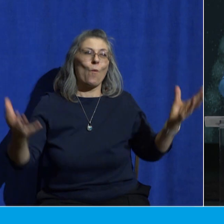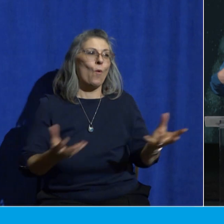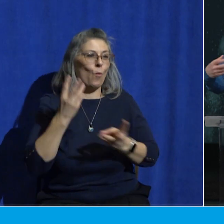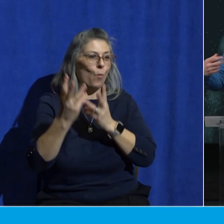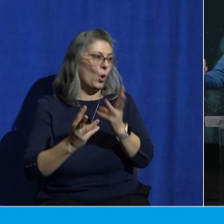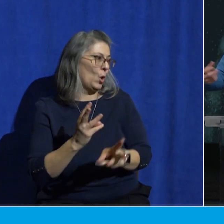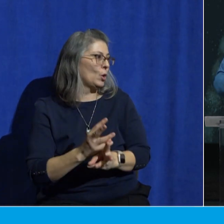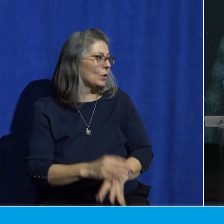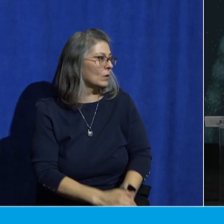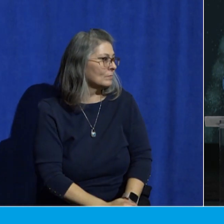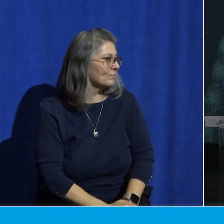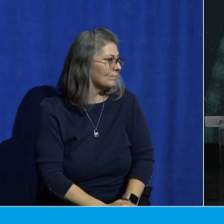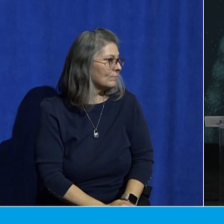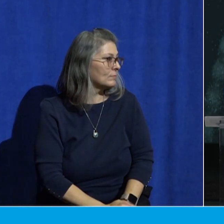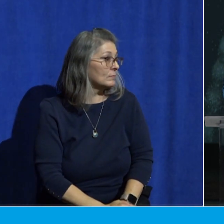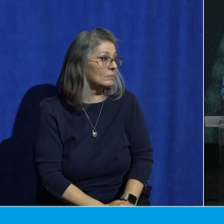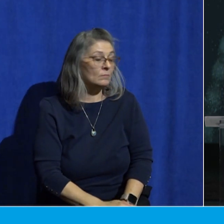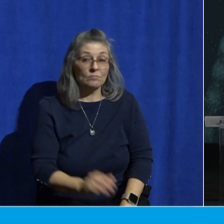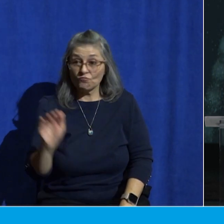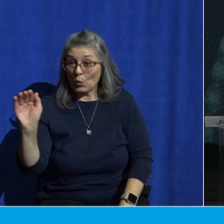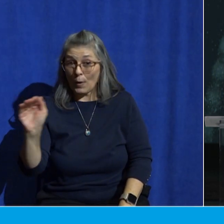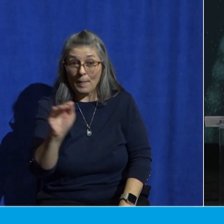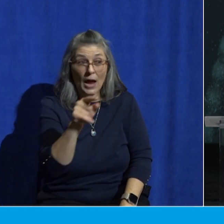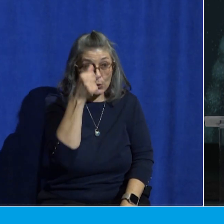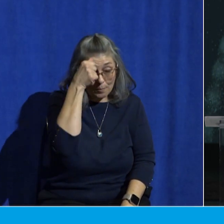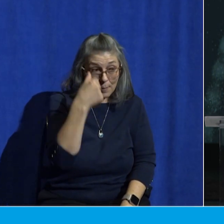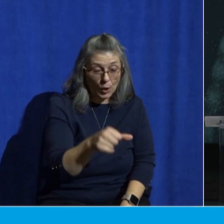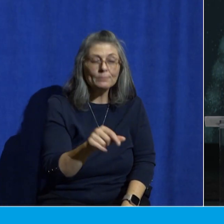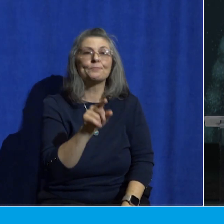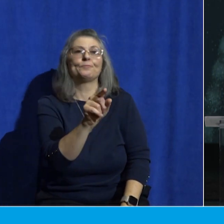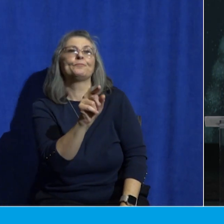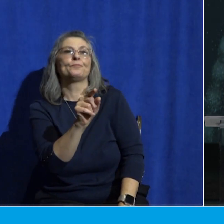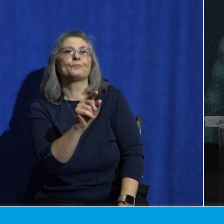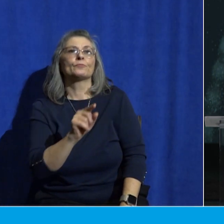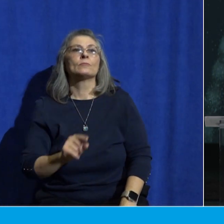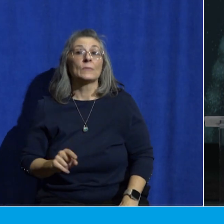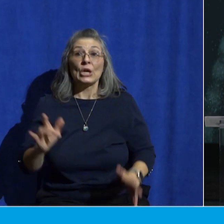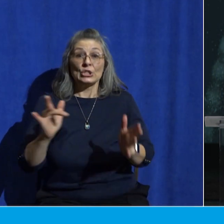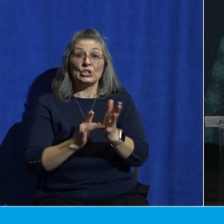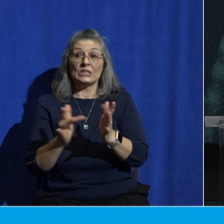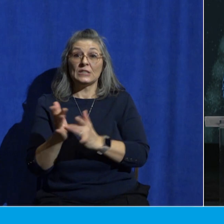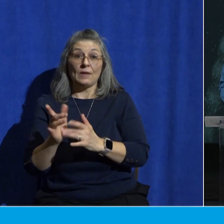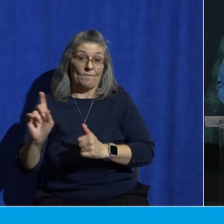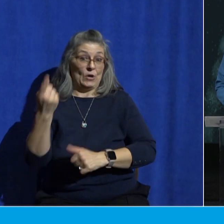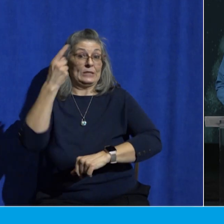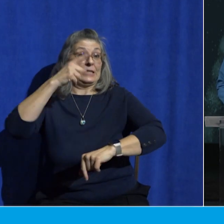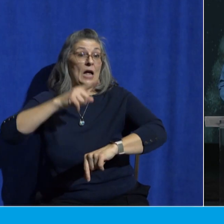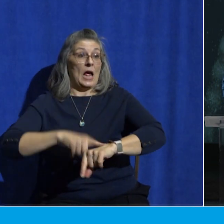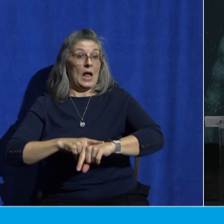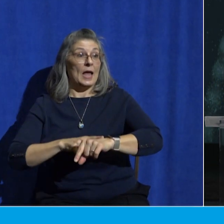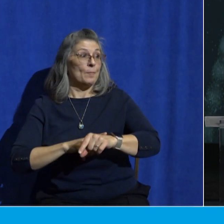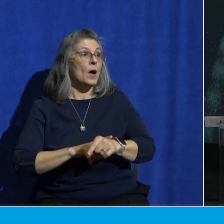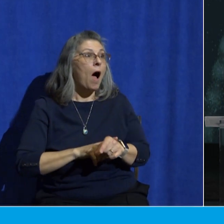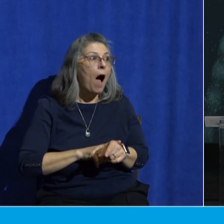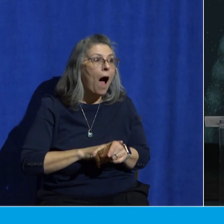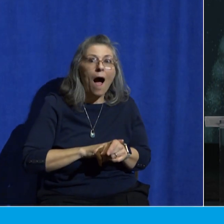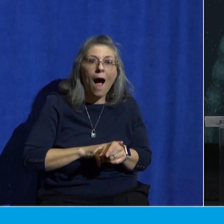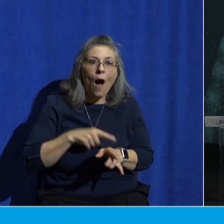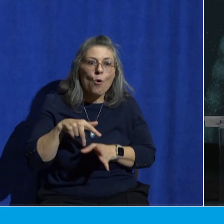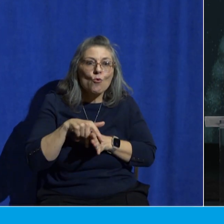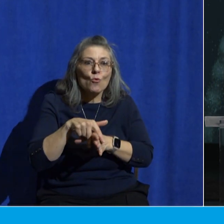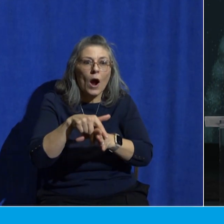And can I just remind us? This king came the first time riding on a donkey, a